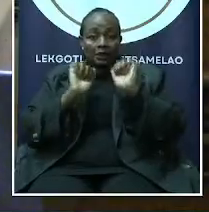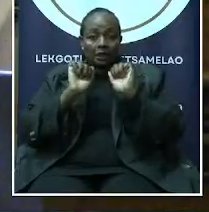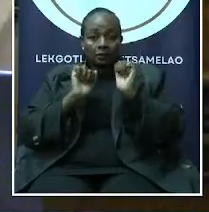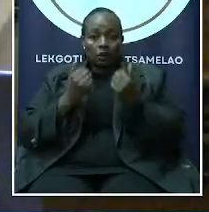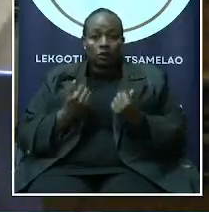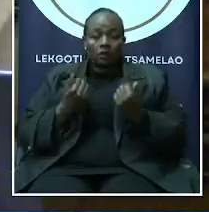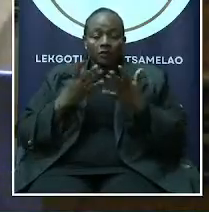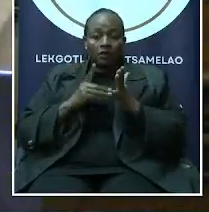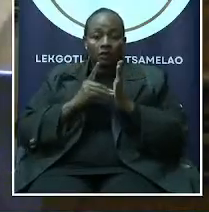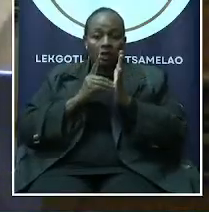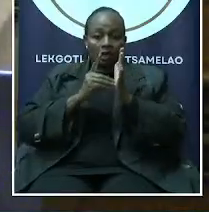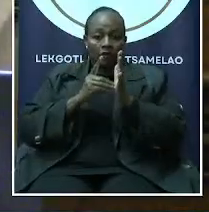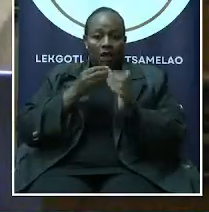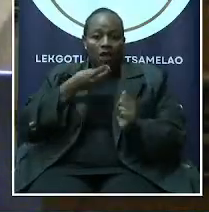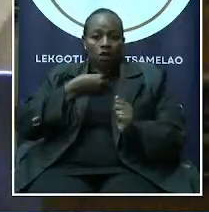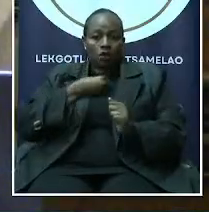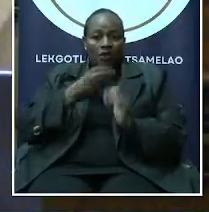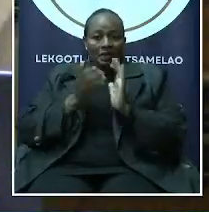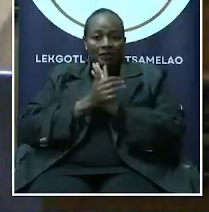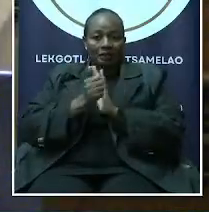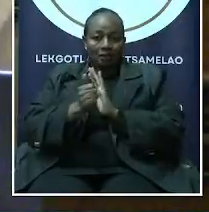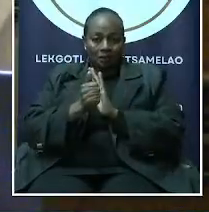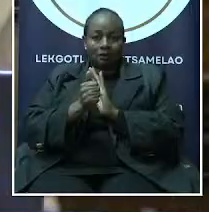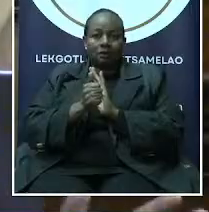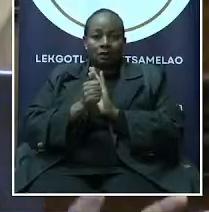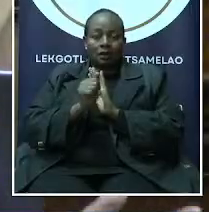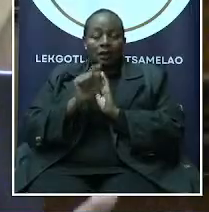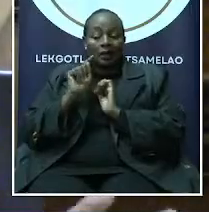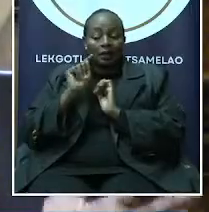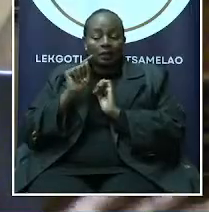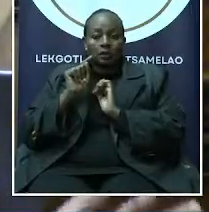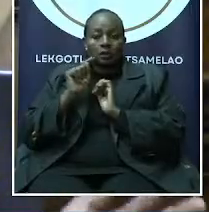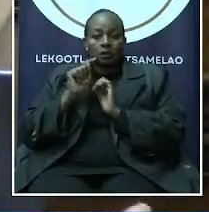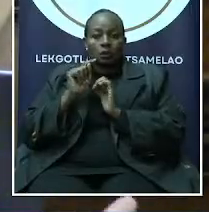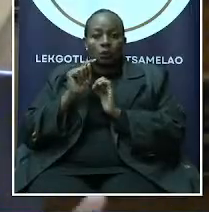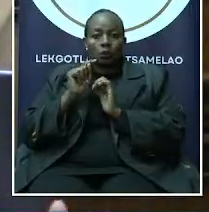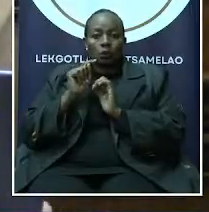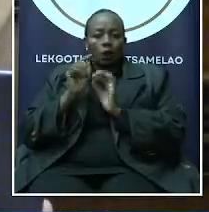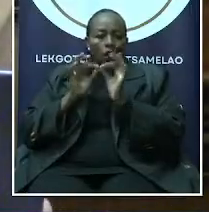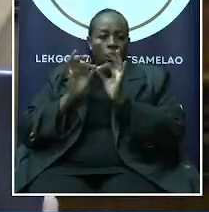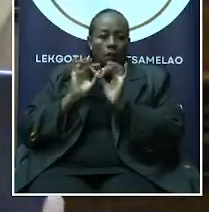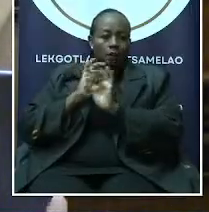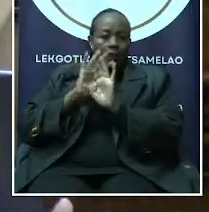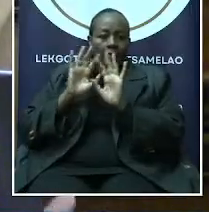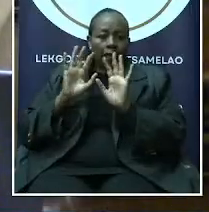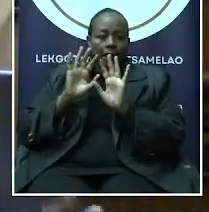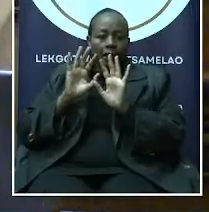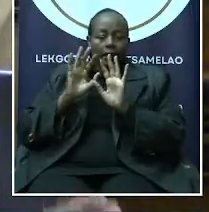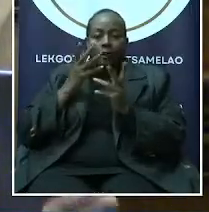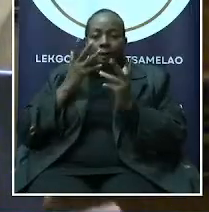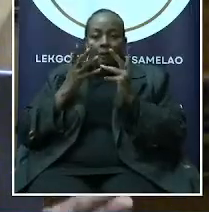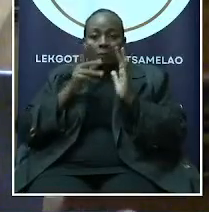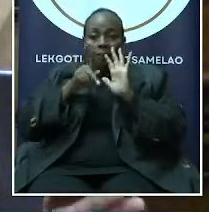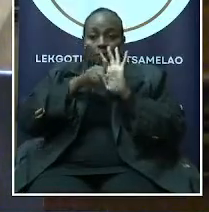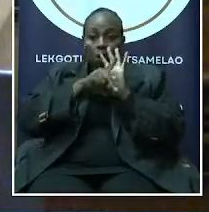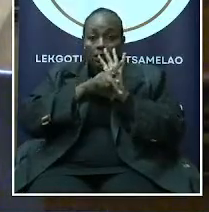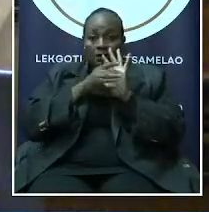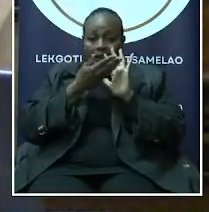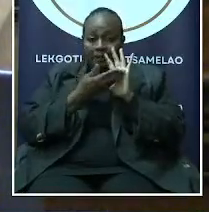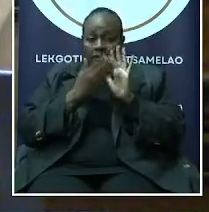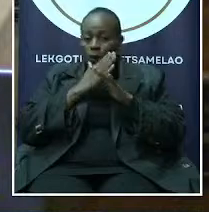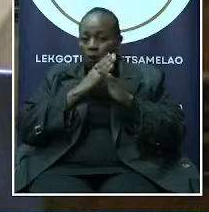delivery improvements and youth skills progression. This will give us an indication that if this policy is really